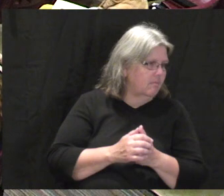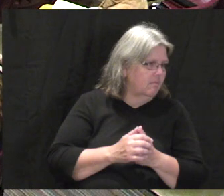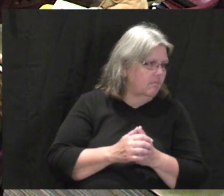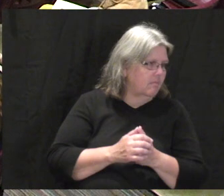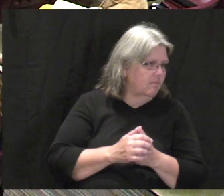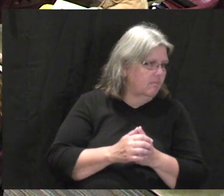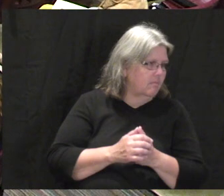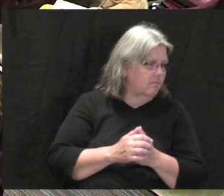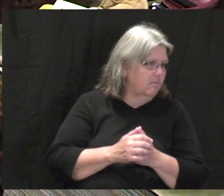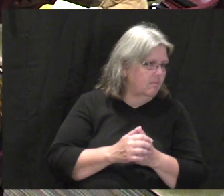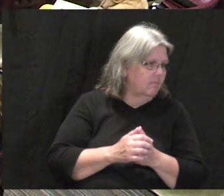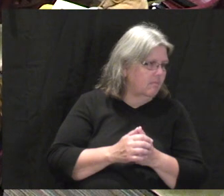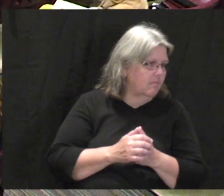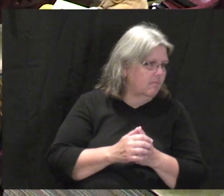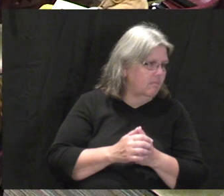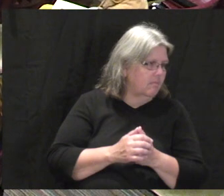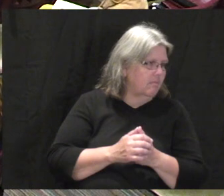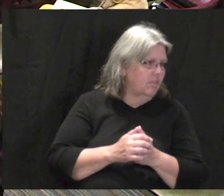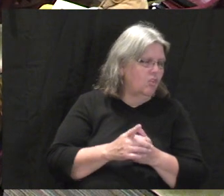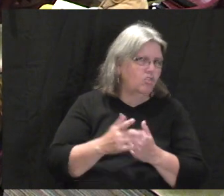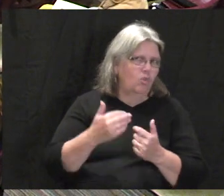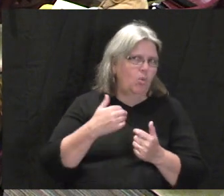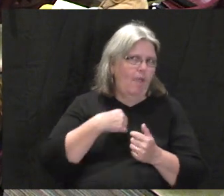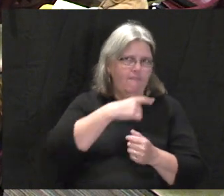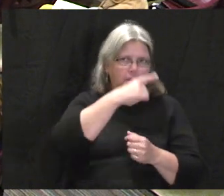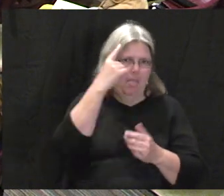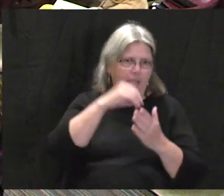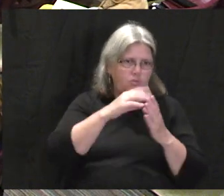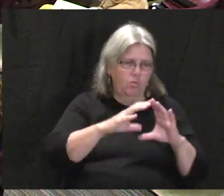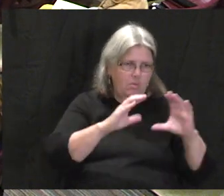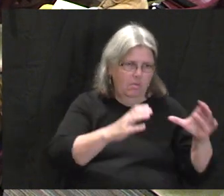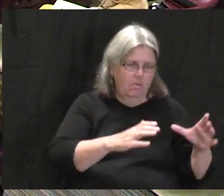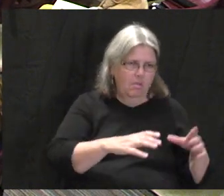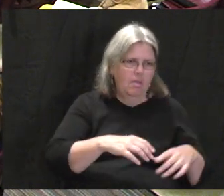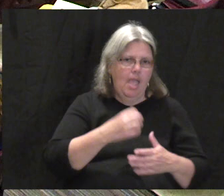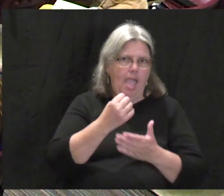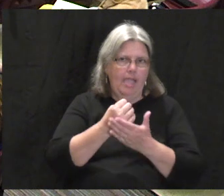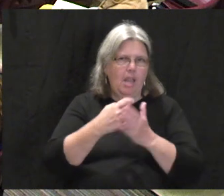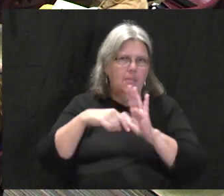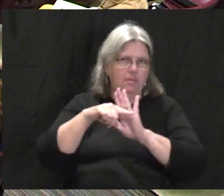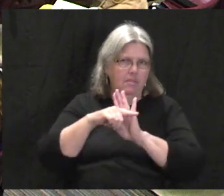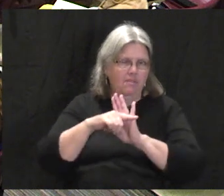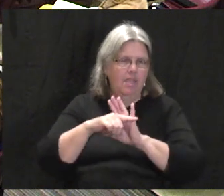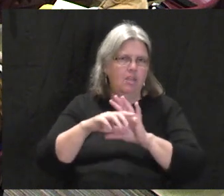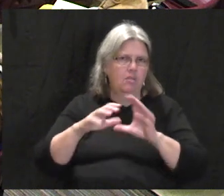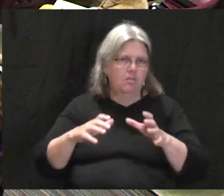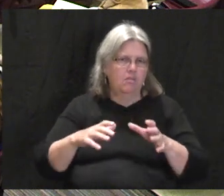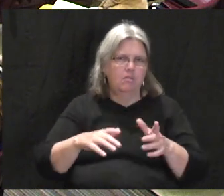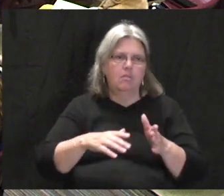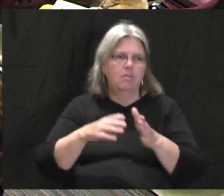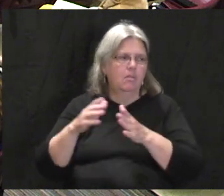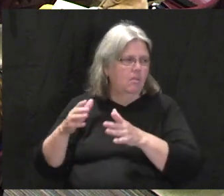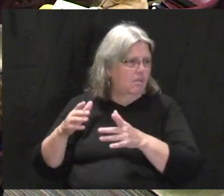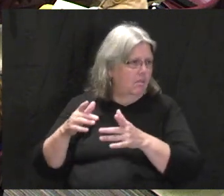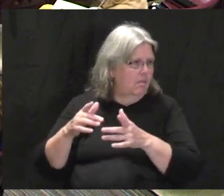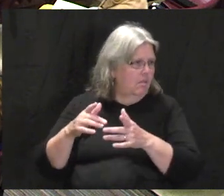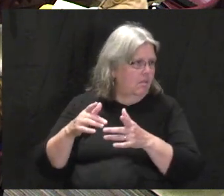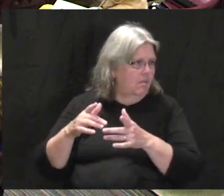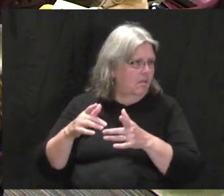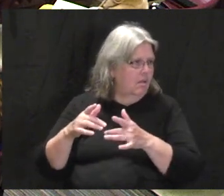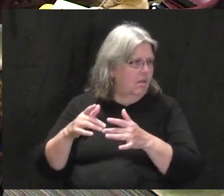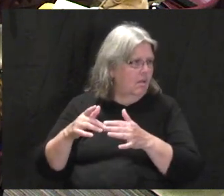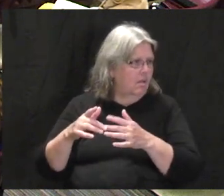the economic disadvantage, the students with disabilities. Mm-hmm. That's not the Hispanic. Yeah, there's